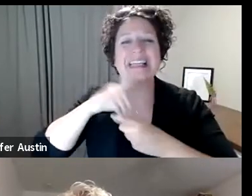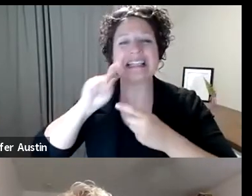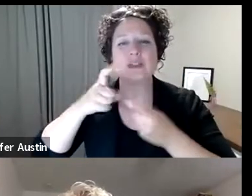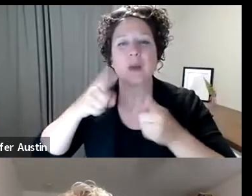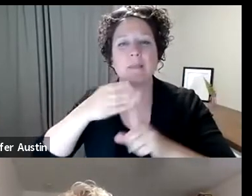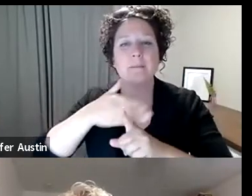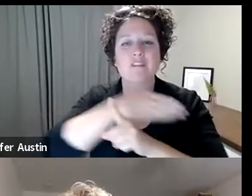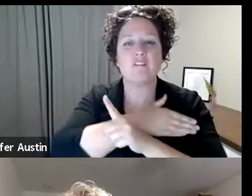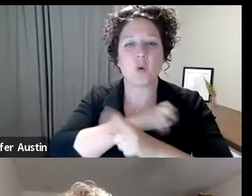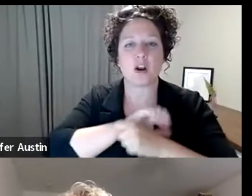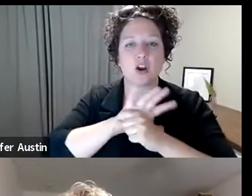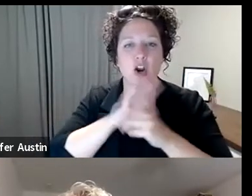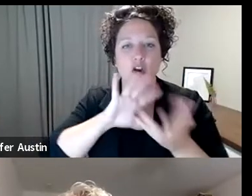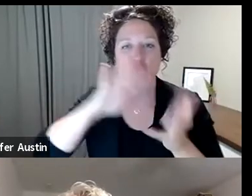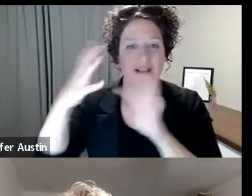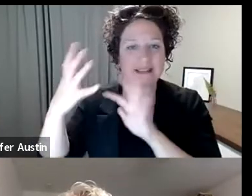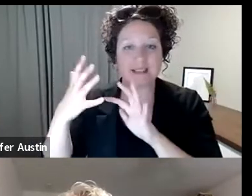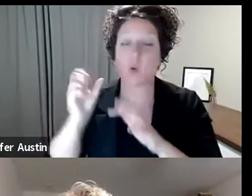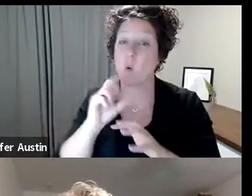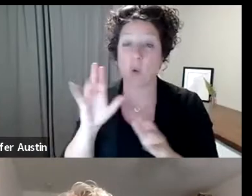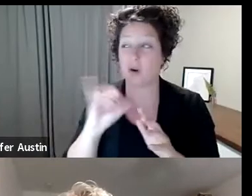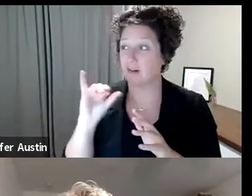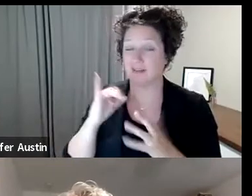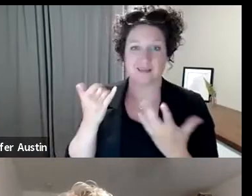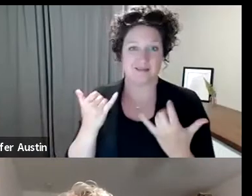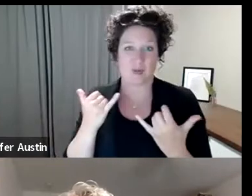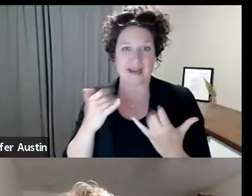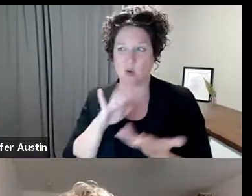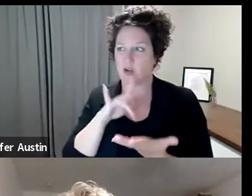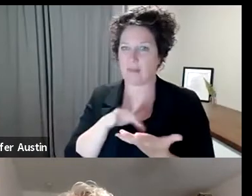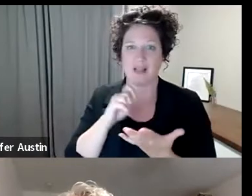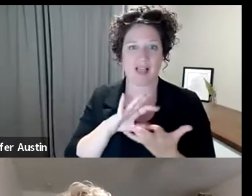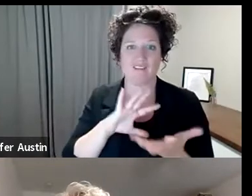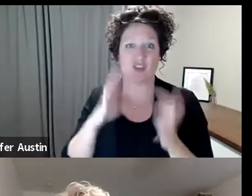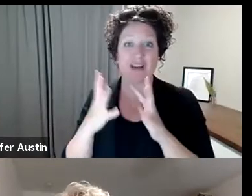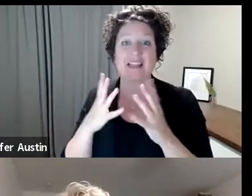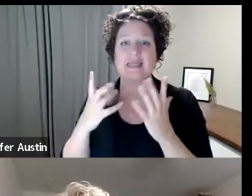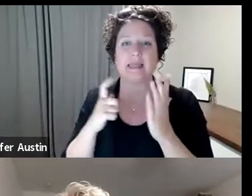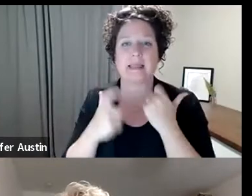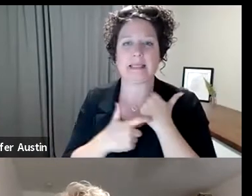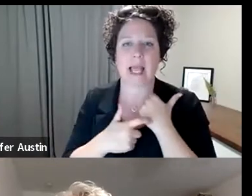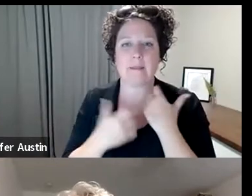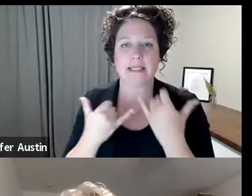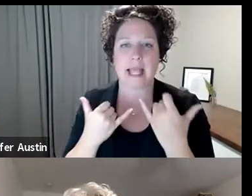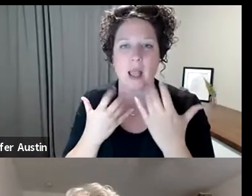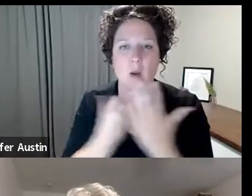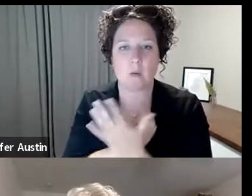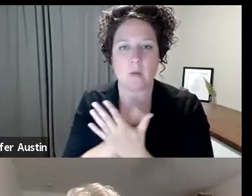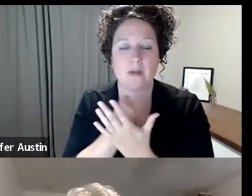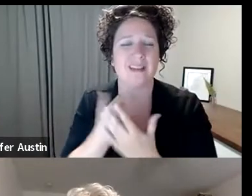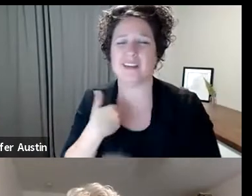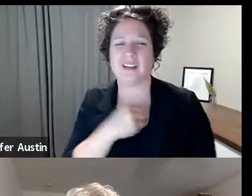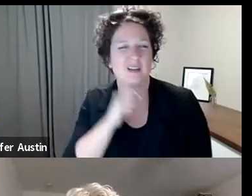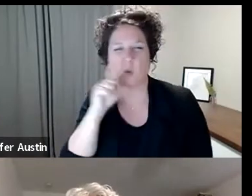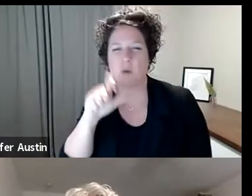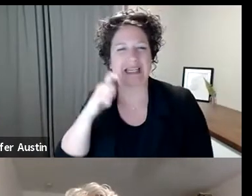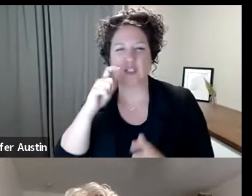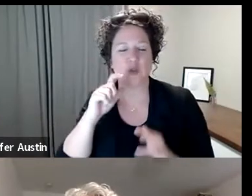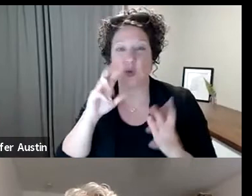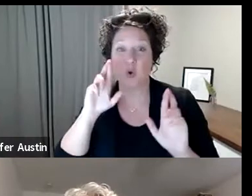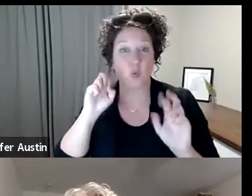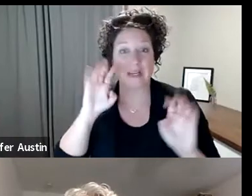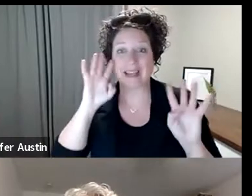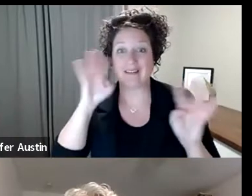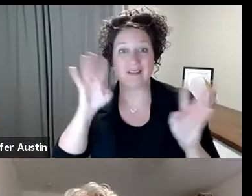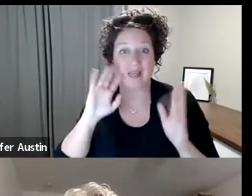crisis, or if you're like us right now in the middle of the crisis, the time is now. We don't need to reinvent the wheel, like I